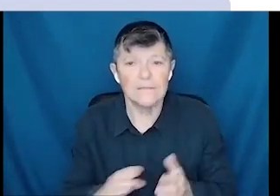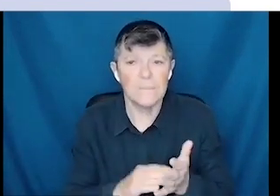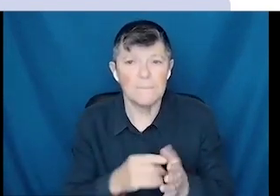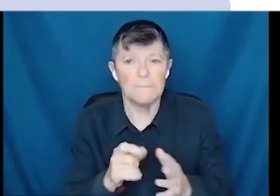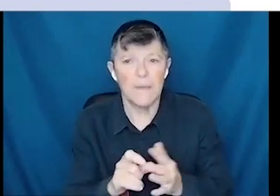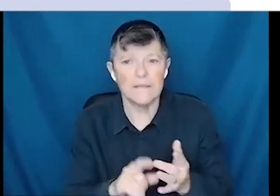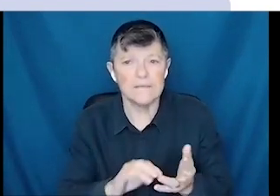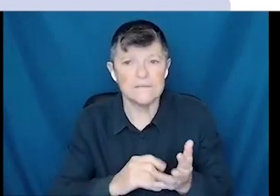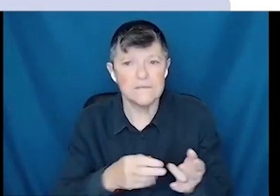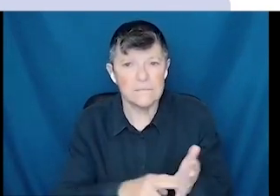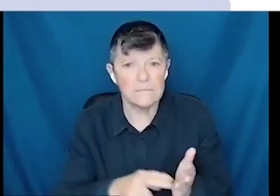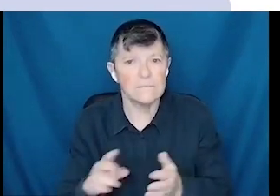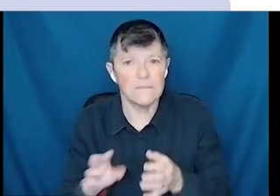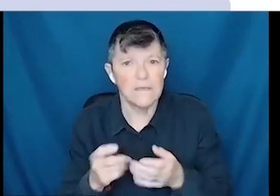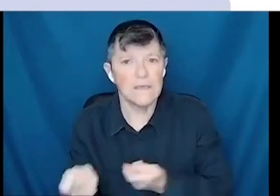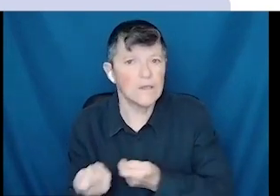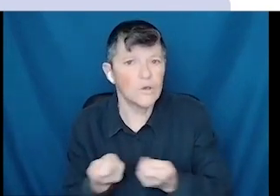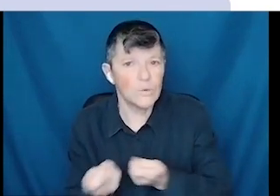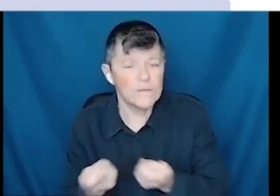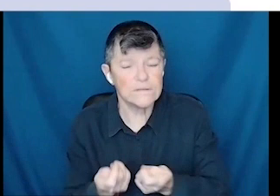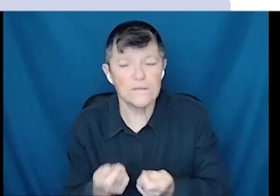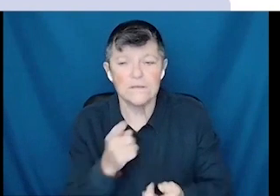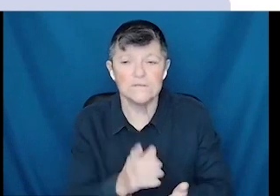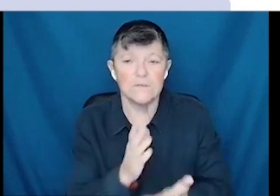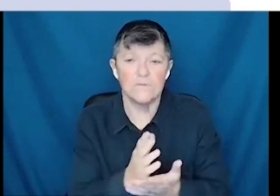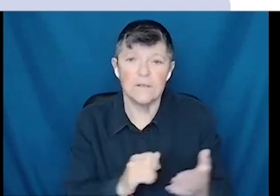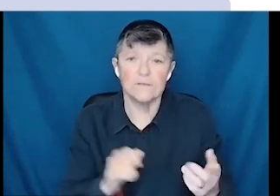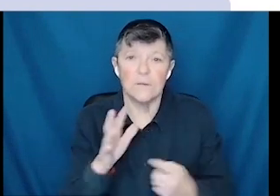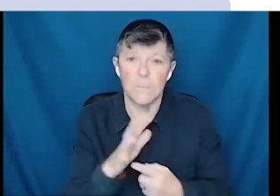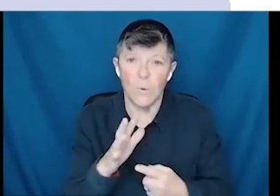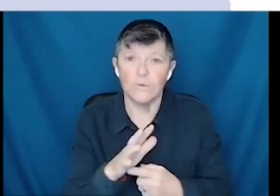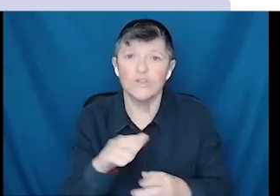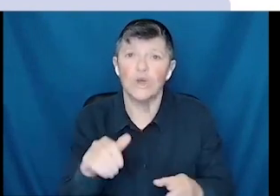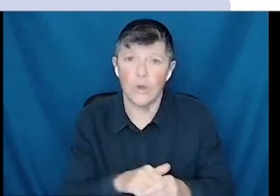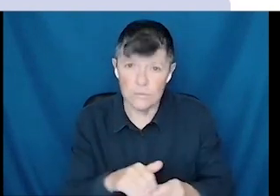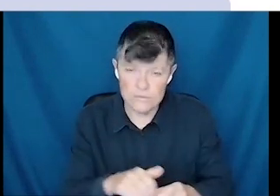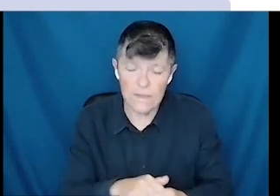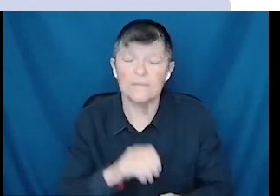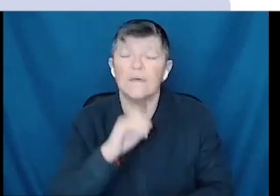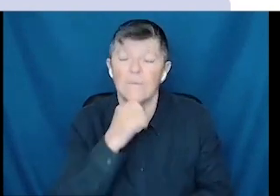So again, this is a crucial content that will be coming. And